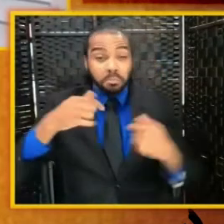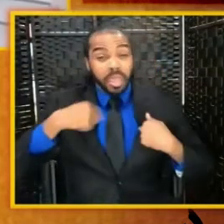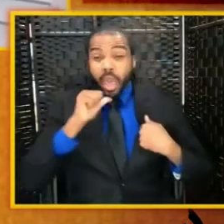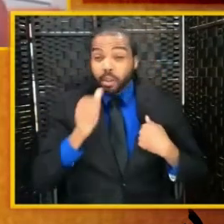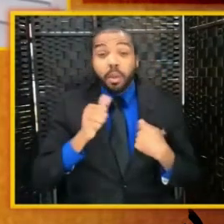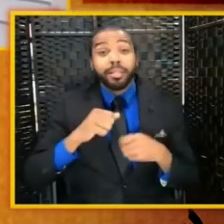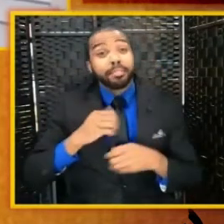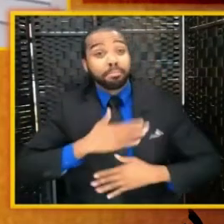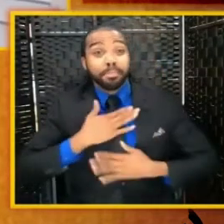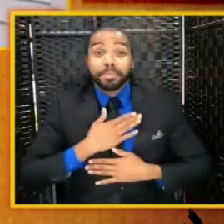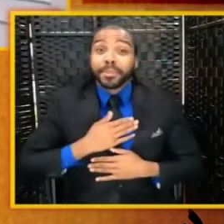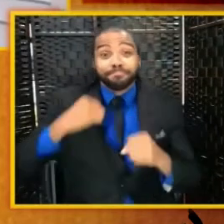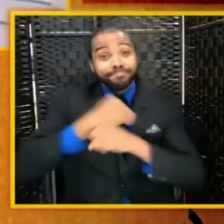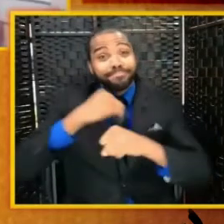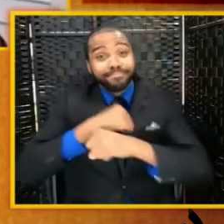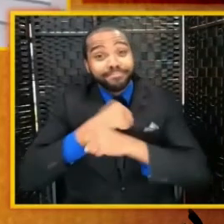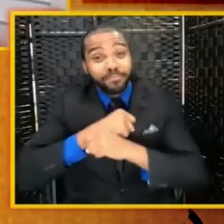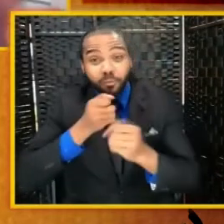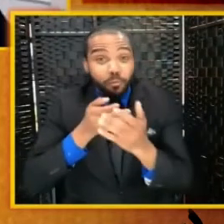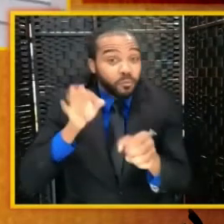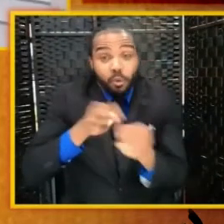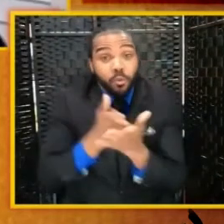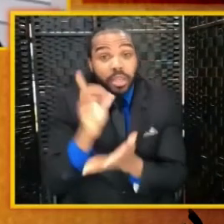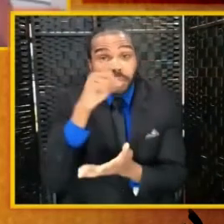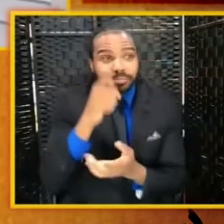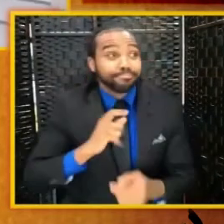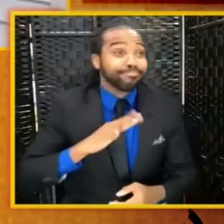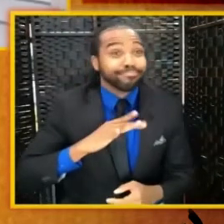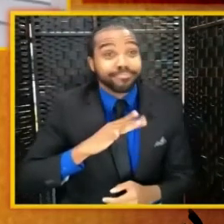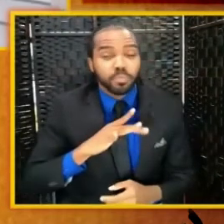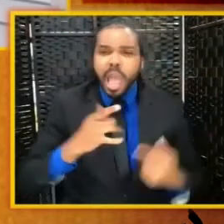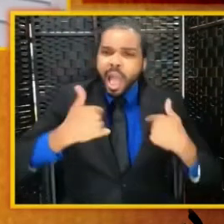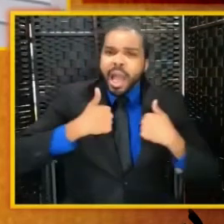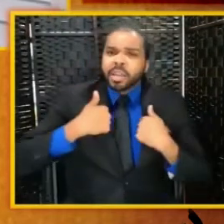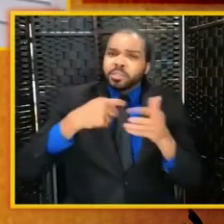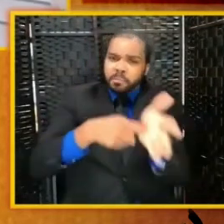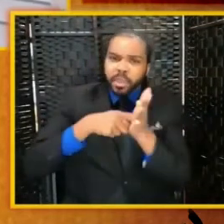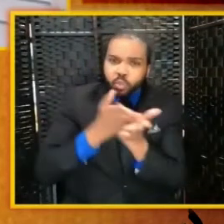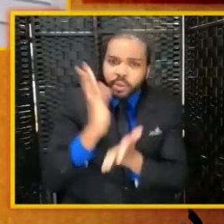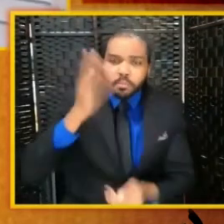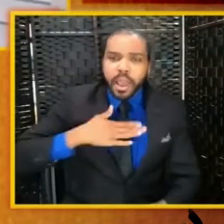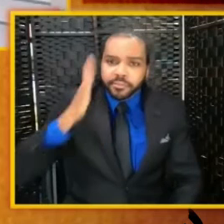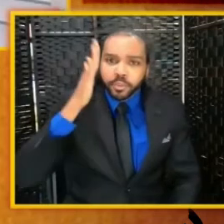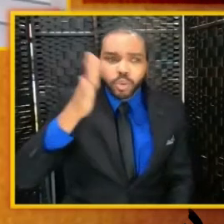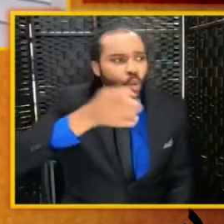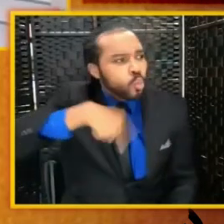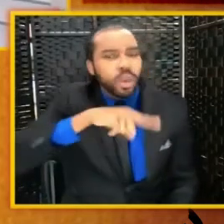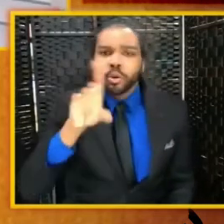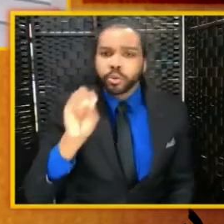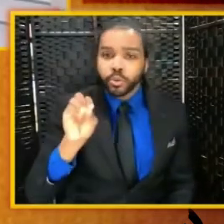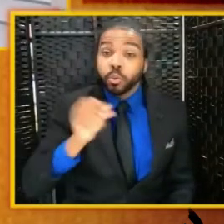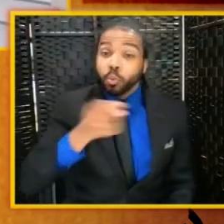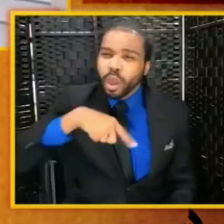casting a ballot. I fight for voting rights because I deserve the right to demand my future. And we do. We deserve to be able to